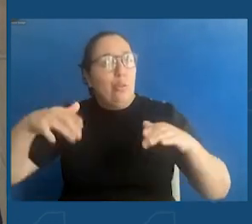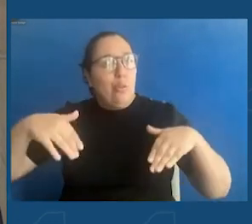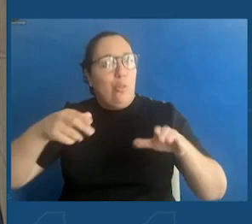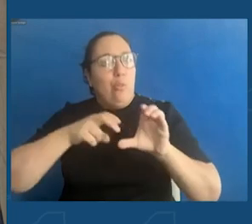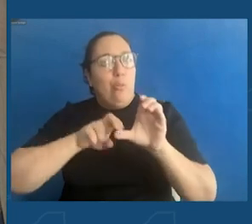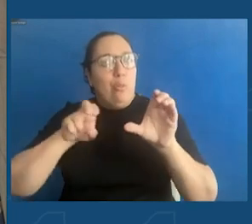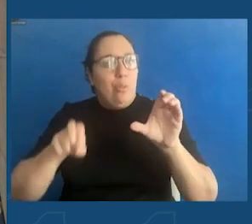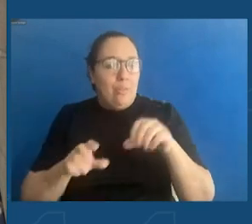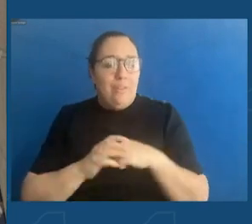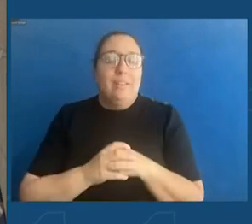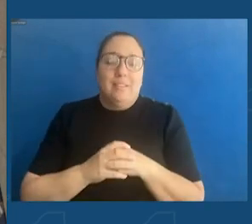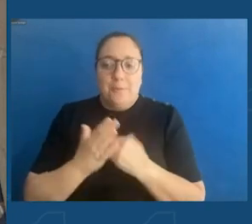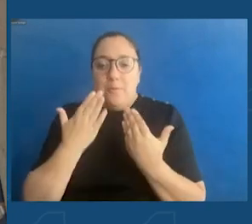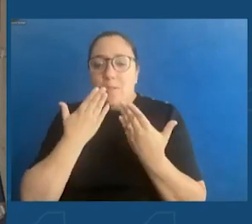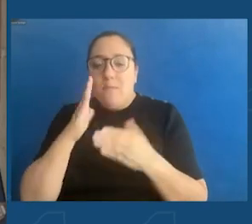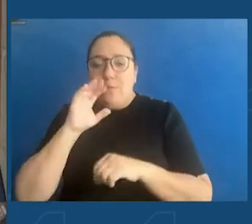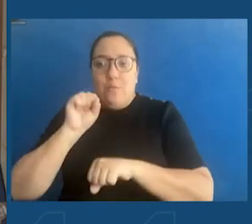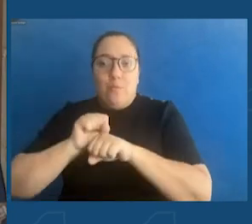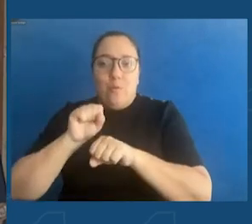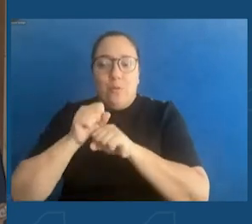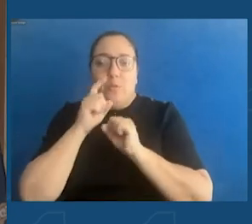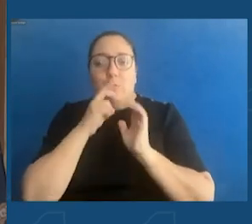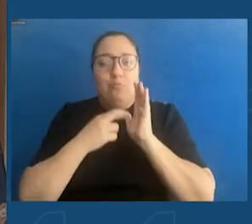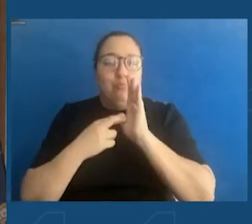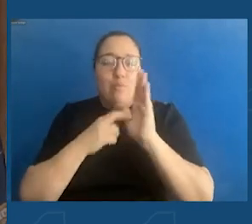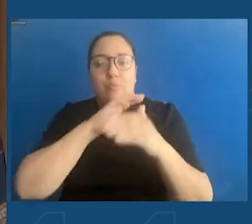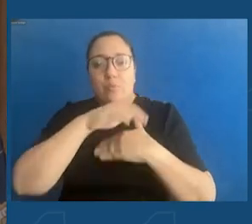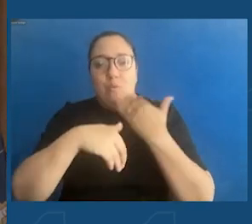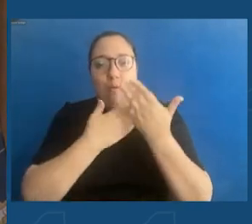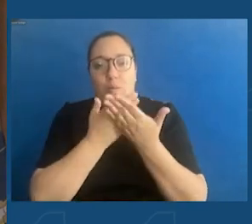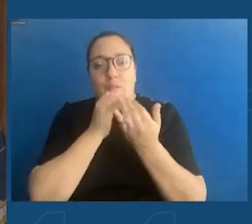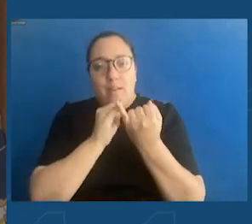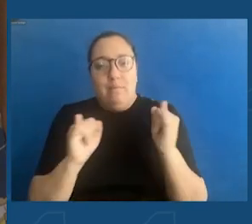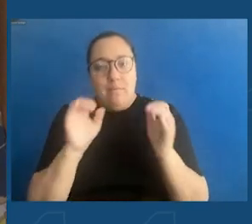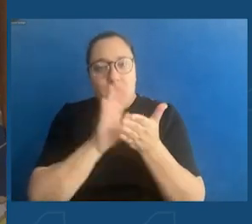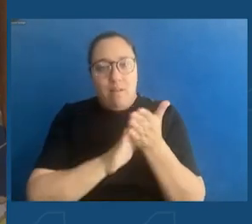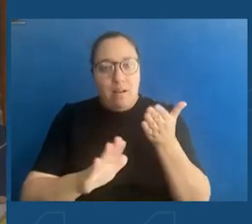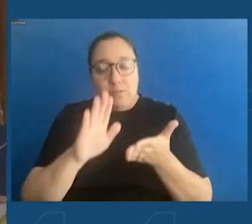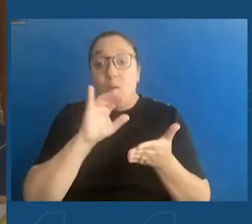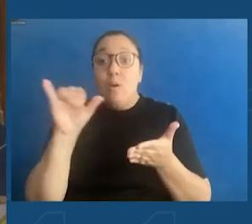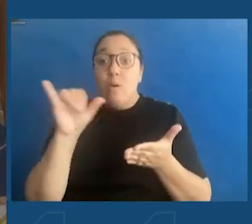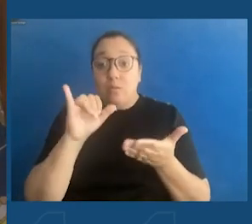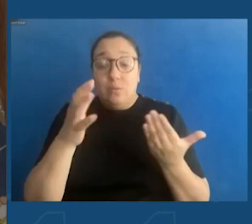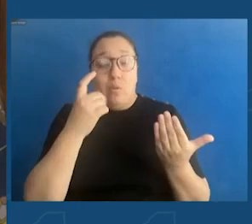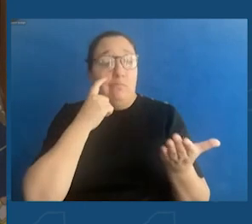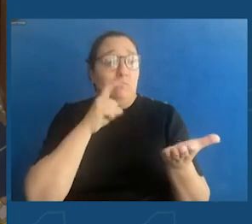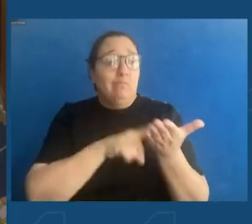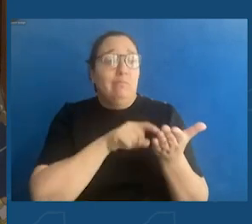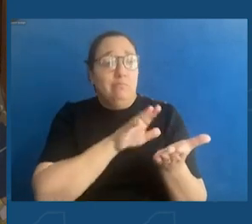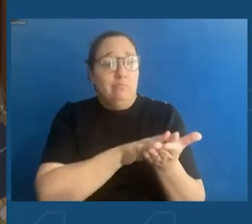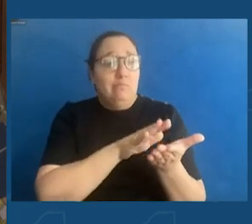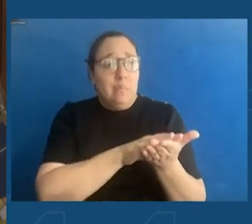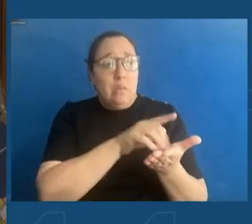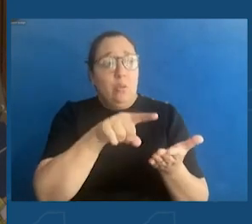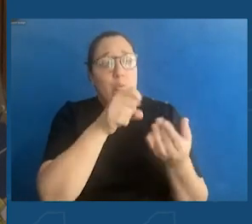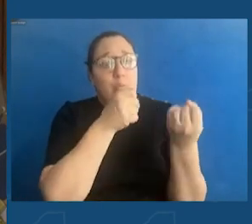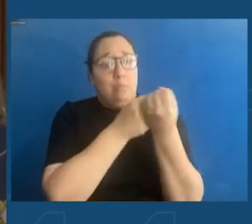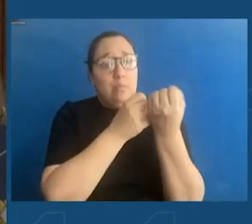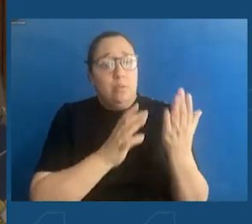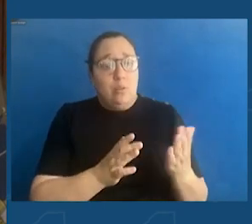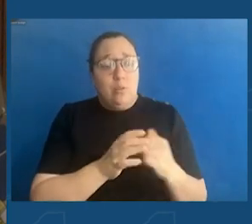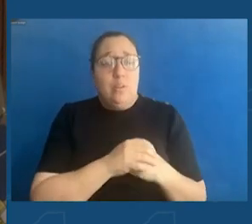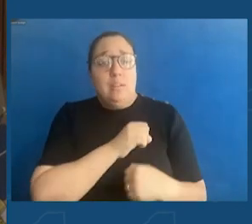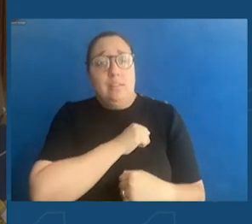do representing all the independent colleges. And I also do want to recognize our sponsors here today,